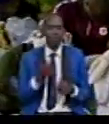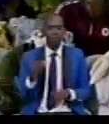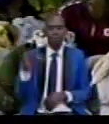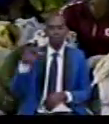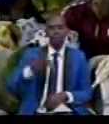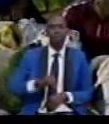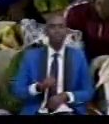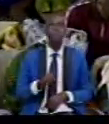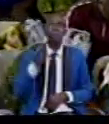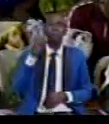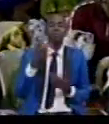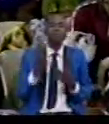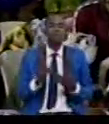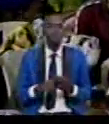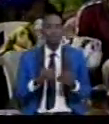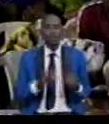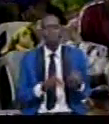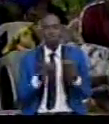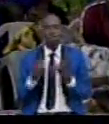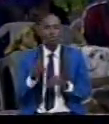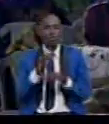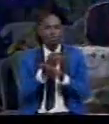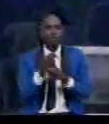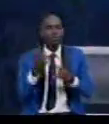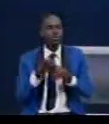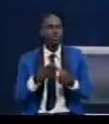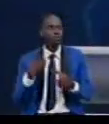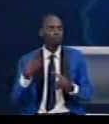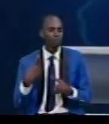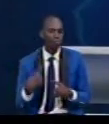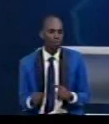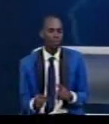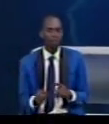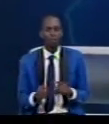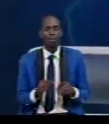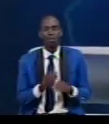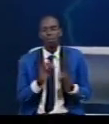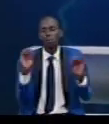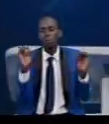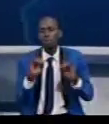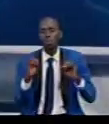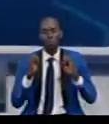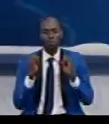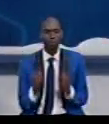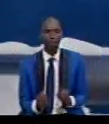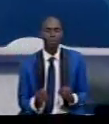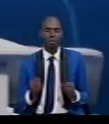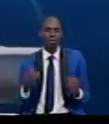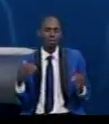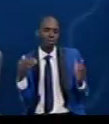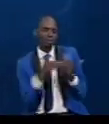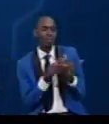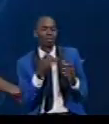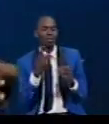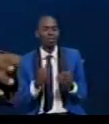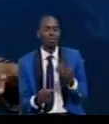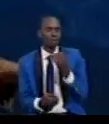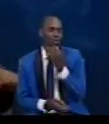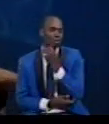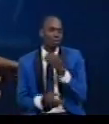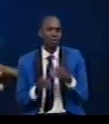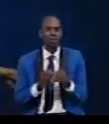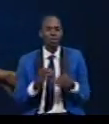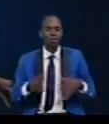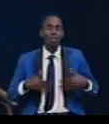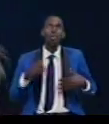the powerlessness against temptation in your life. He wants to set you free and give